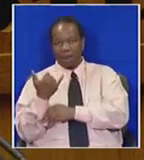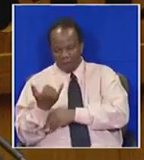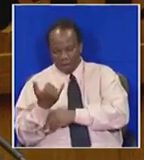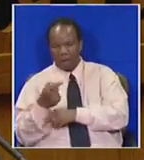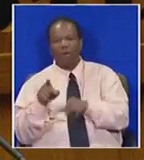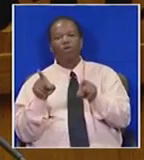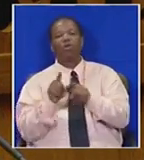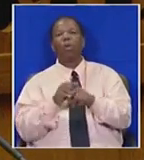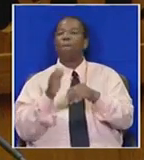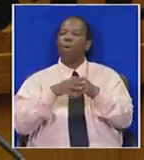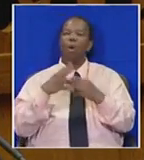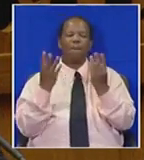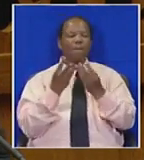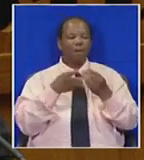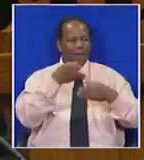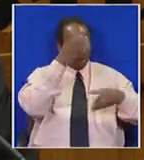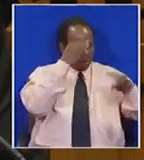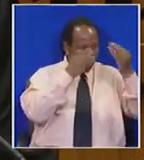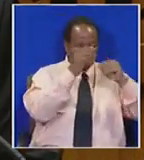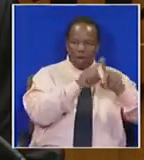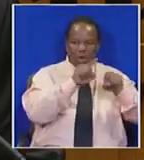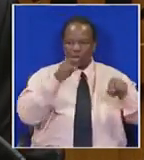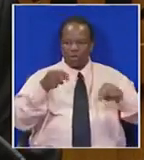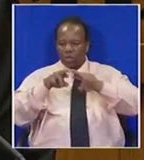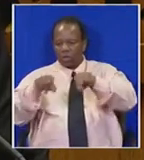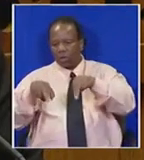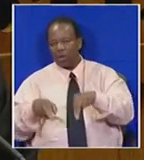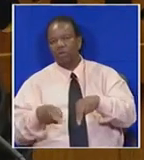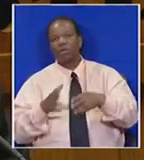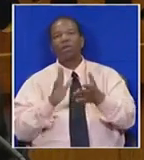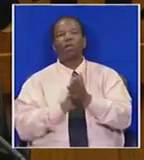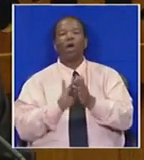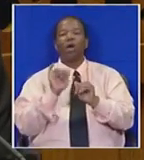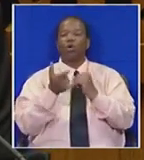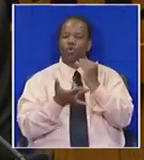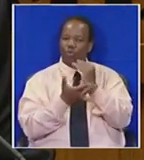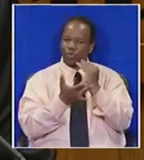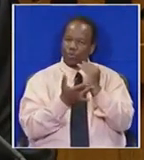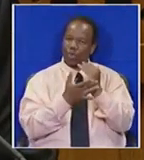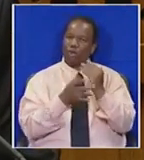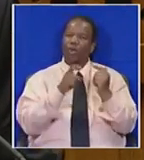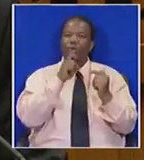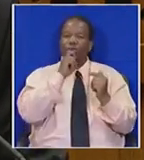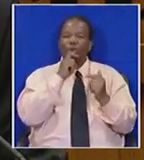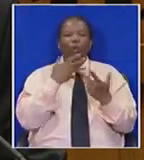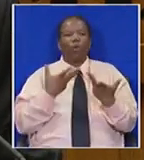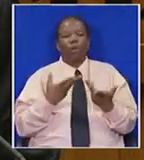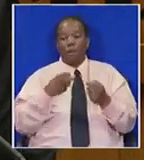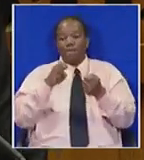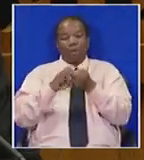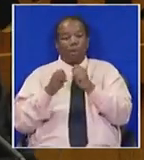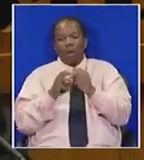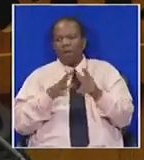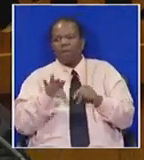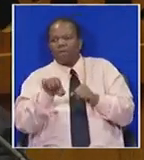learning may increasingly replace classroom teaching. Medical technologies will change the way in which health problems are